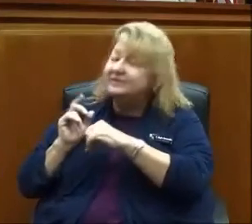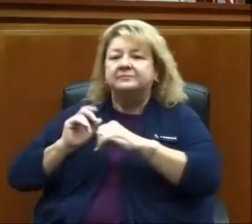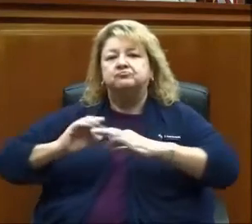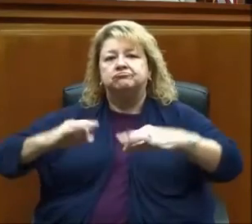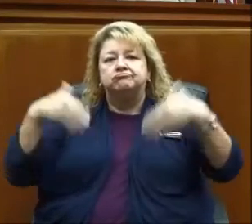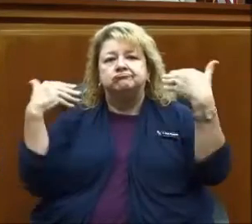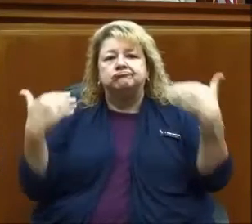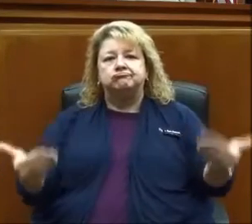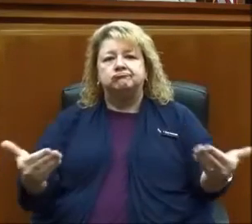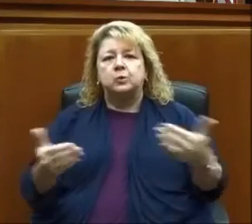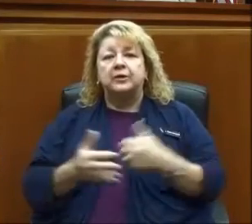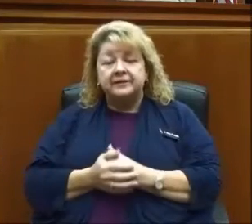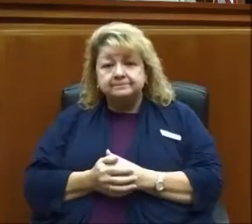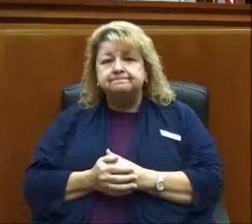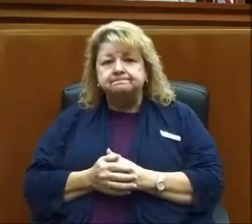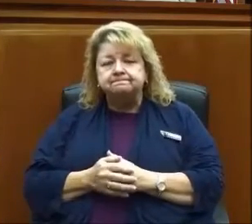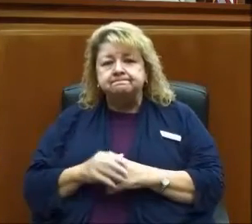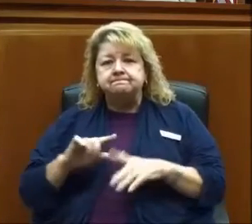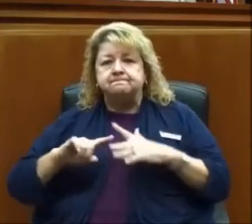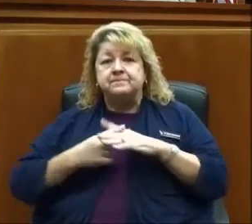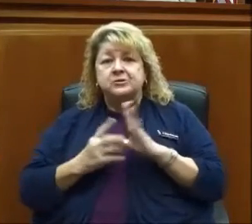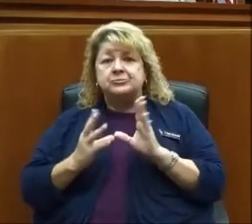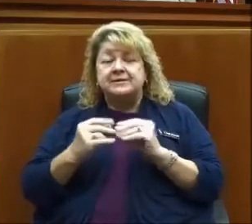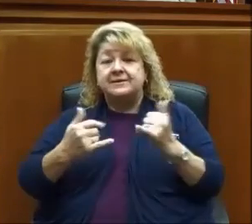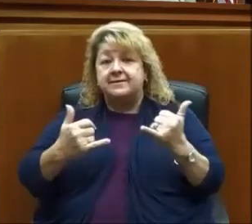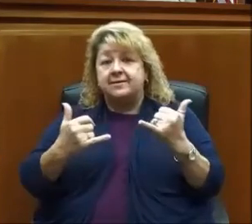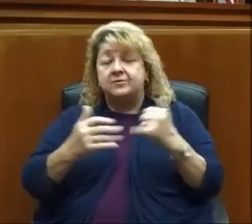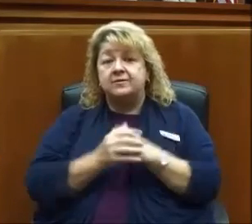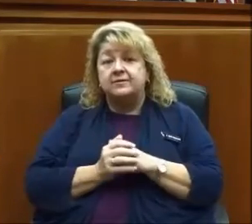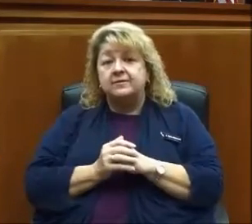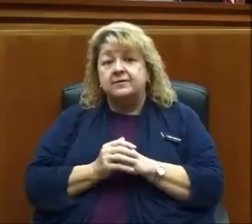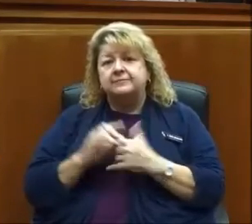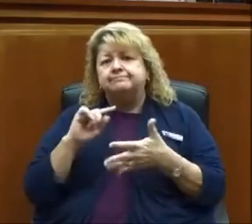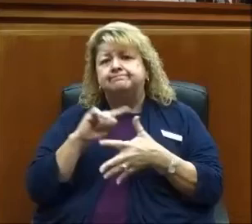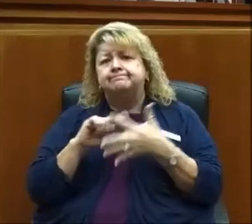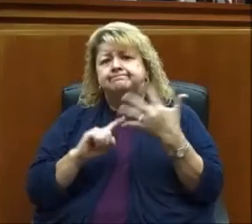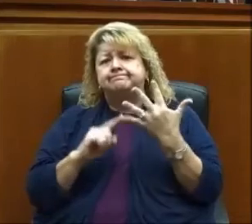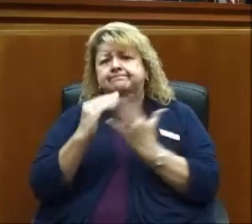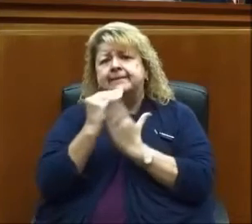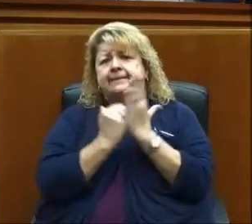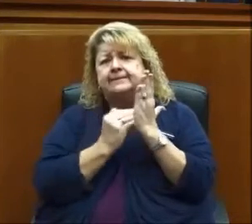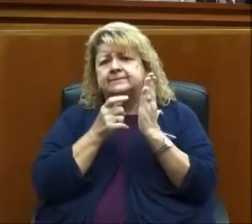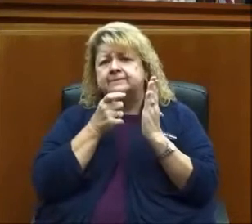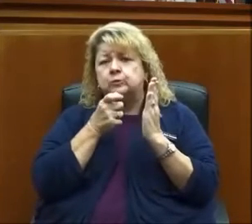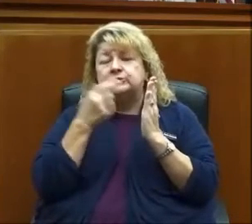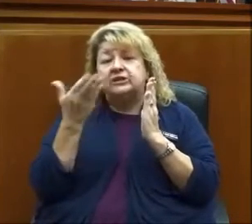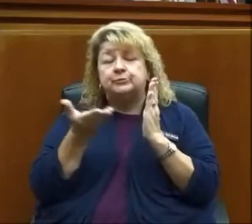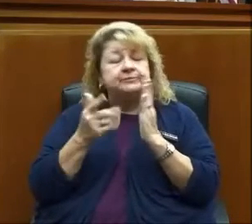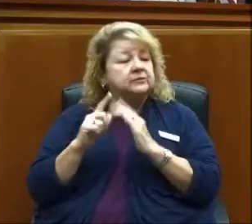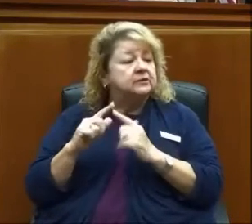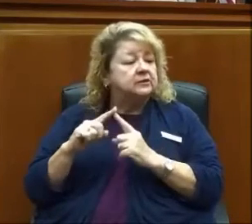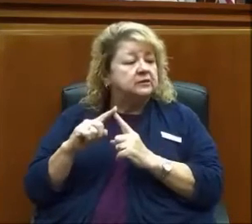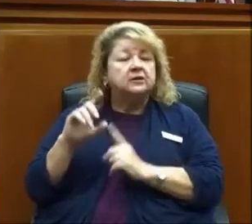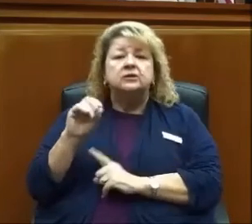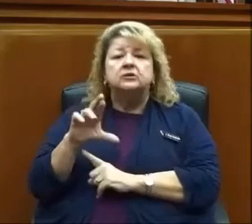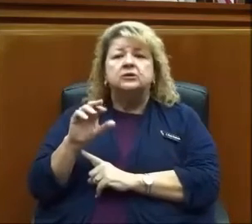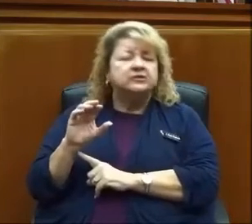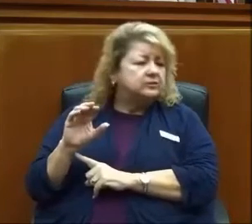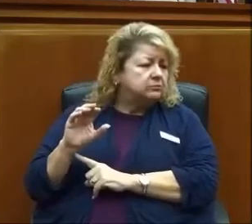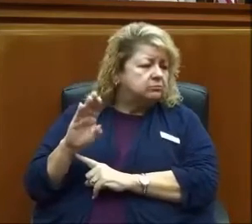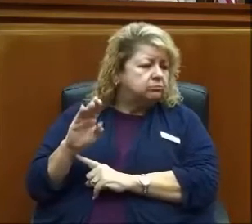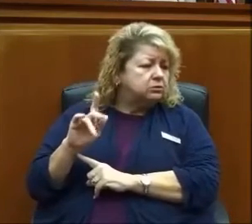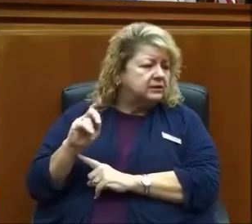Okay, let's go ahead and call this meeting to order. We have roll call would be the first step, please. Okay, Dr.